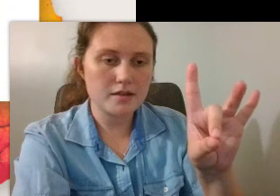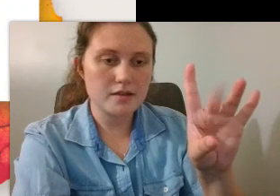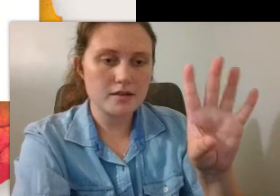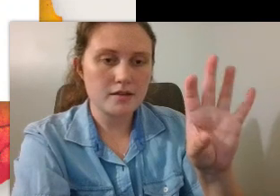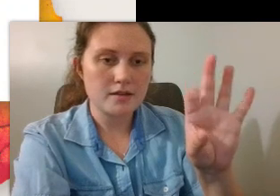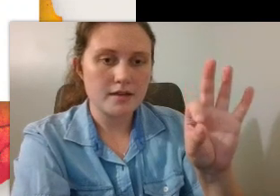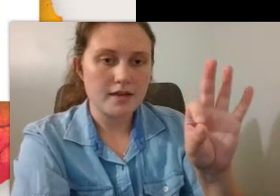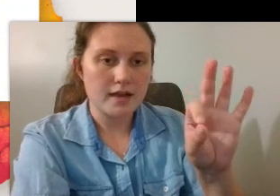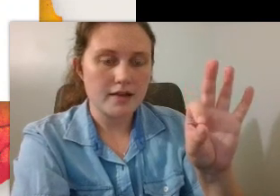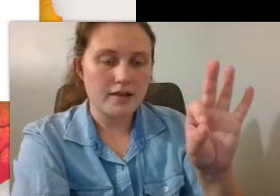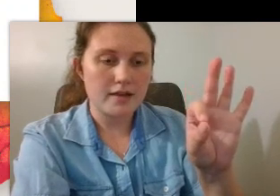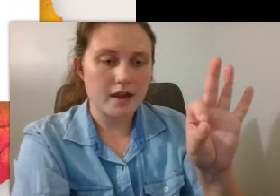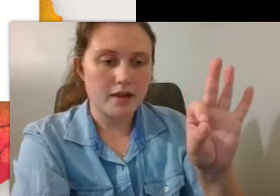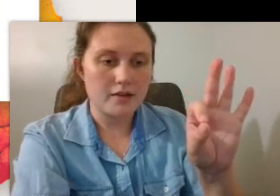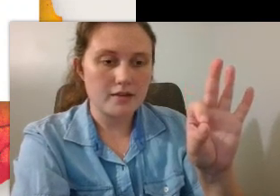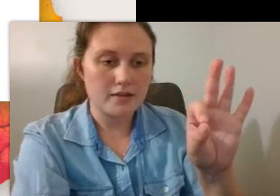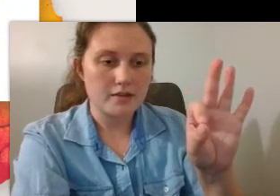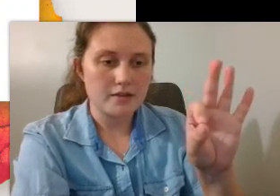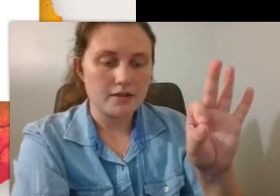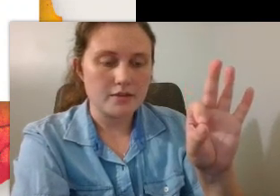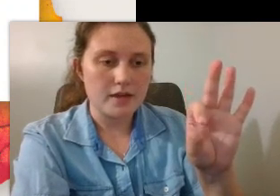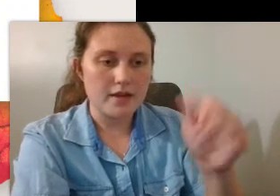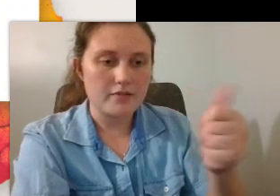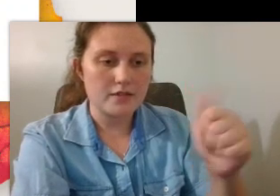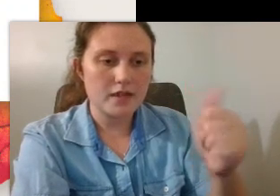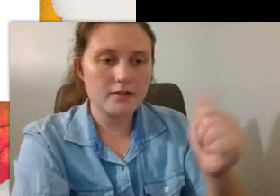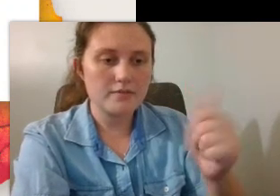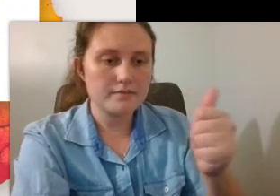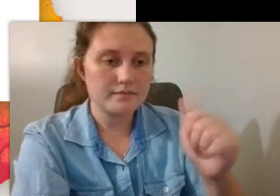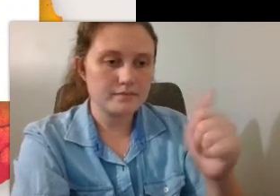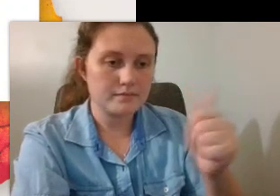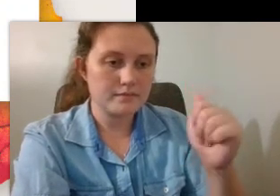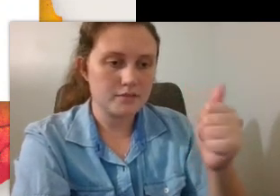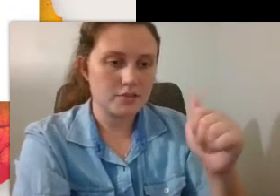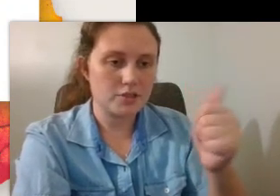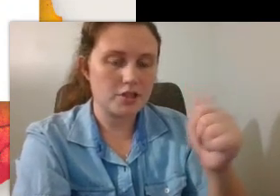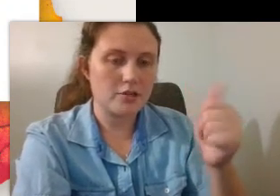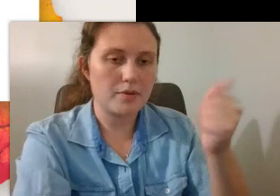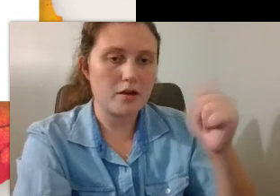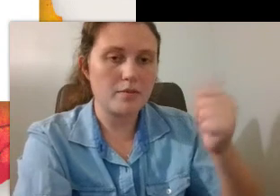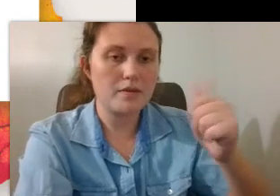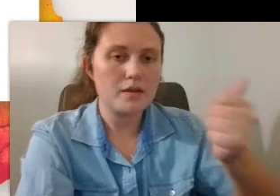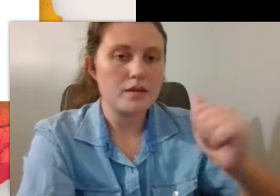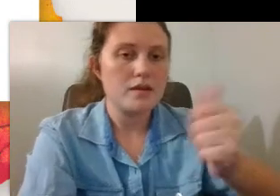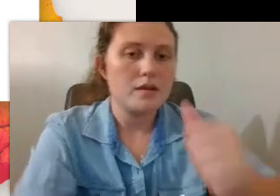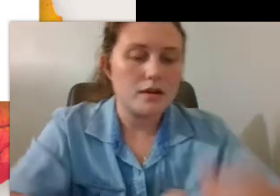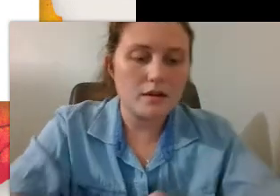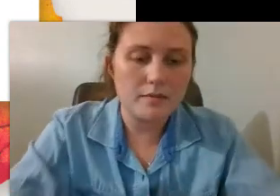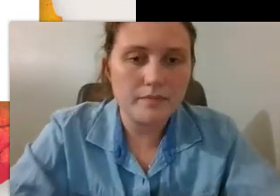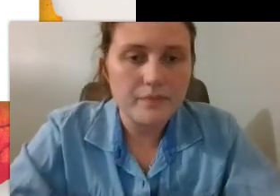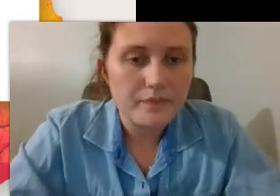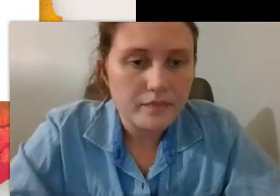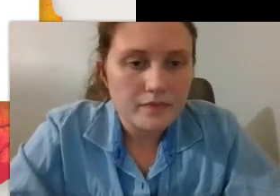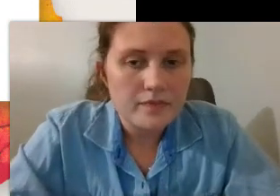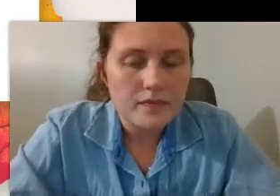8, and then 9. And then we have 10. Just shake your palm.